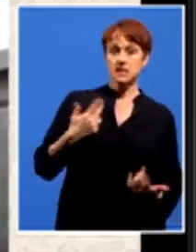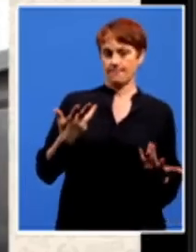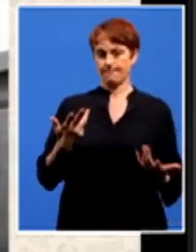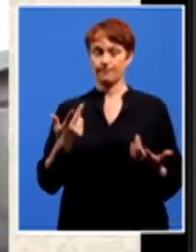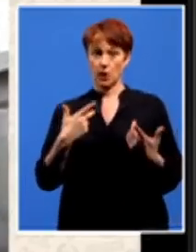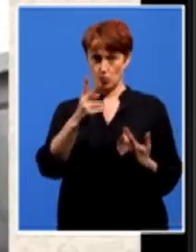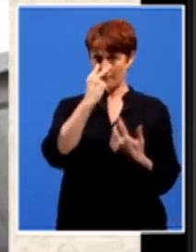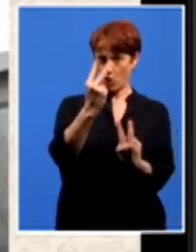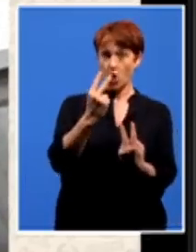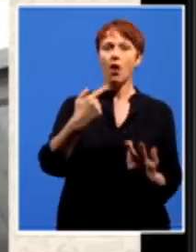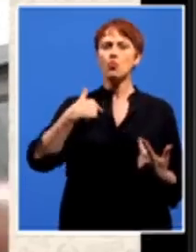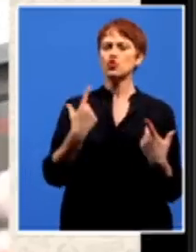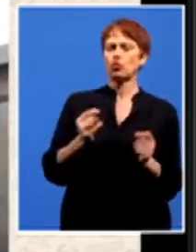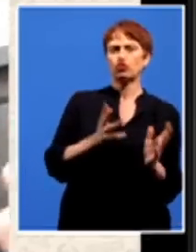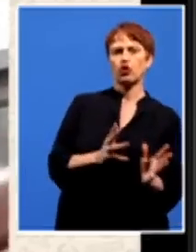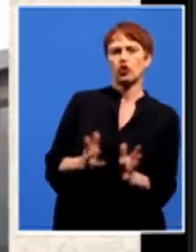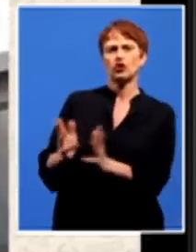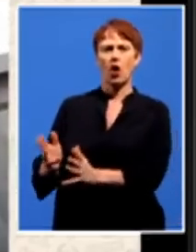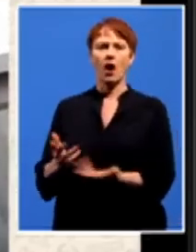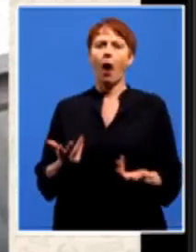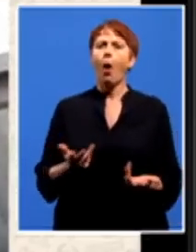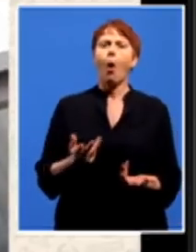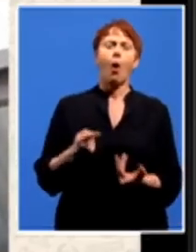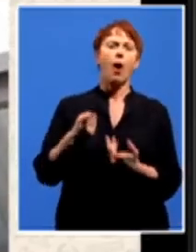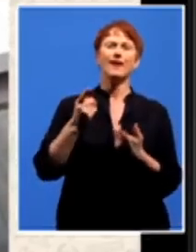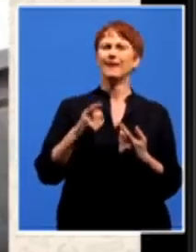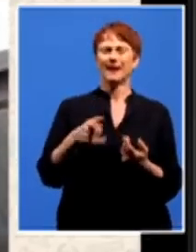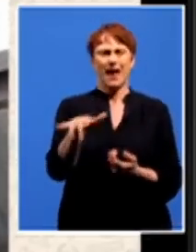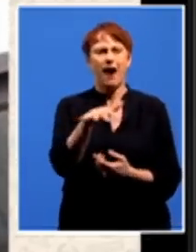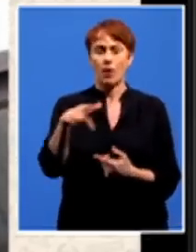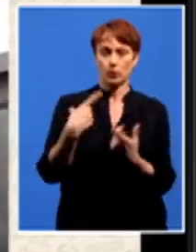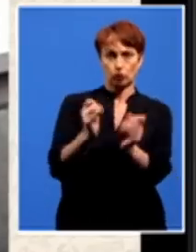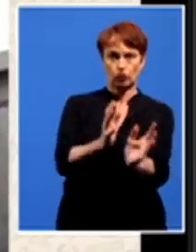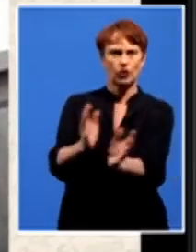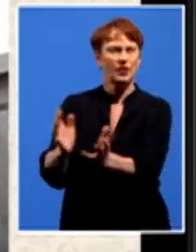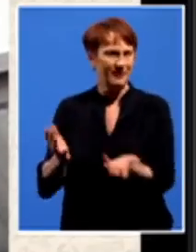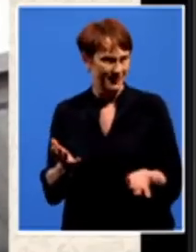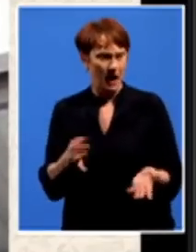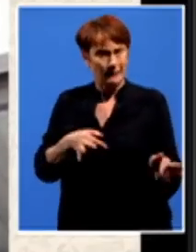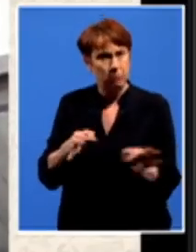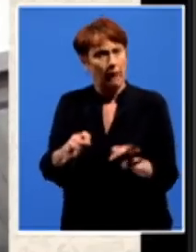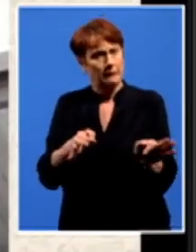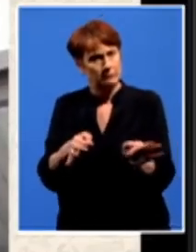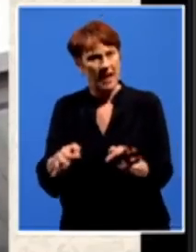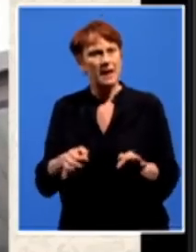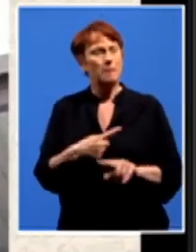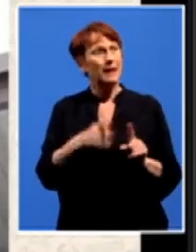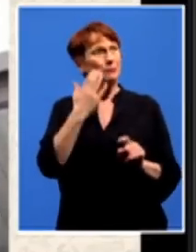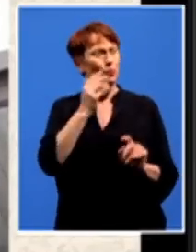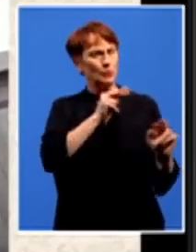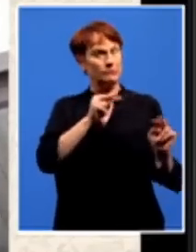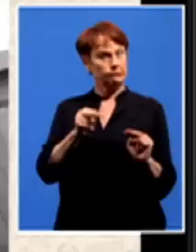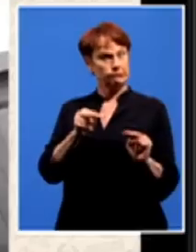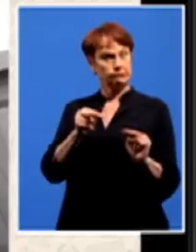Tina, when we hang out, this is how we do it. Or when we're in the suburbs, this is how we, you know what I mean? And then they can't relate to that, because even